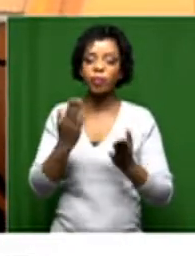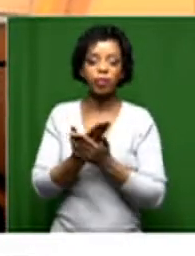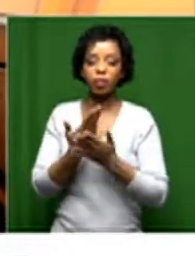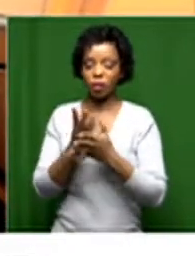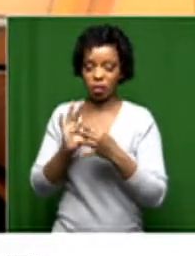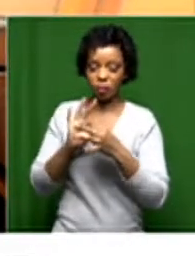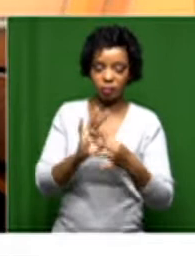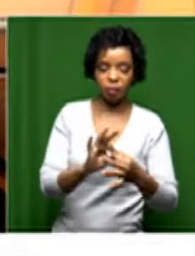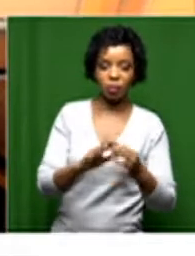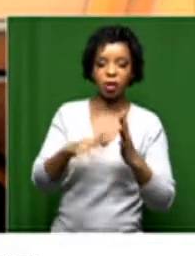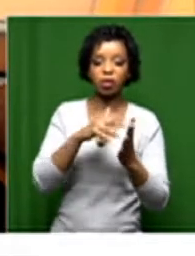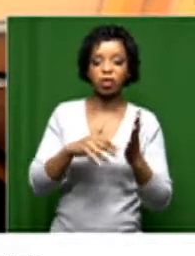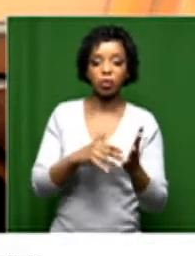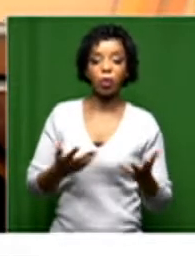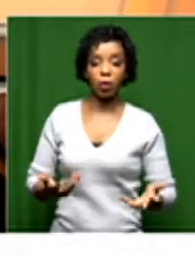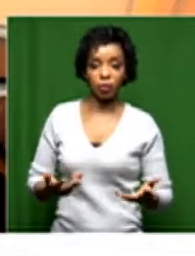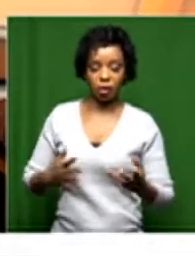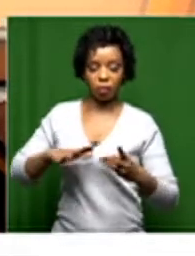to the idea of